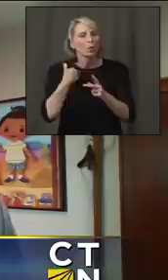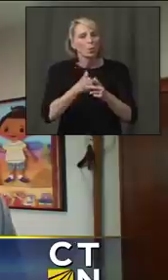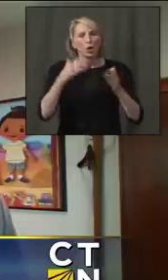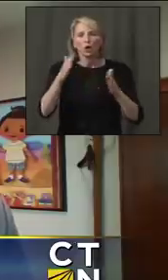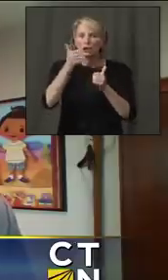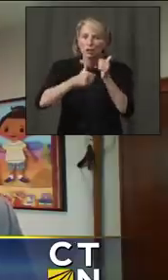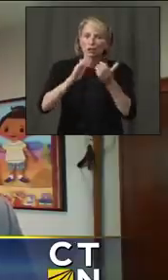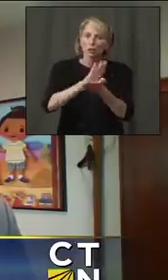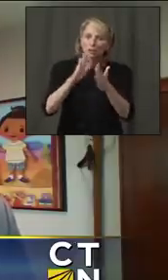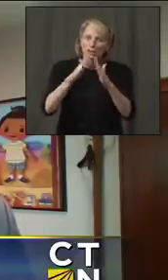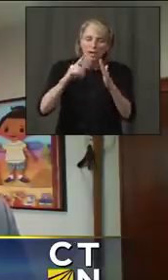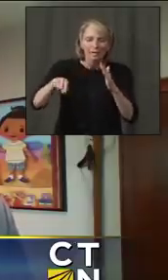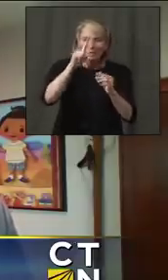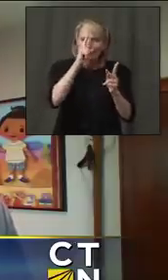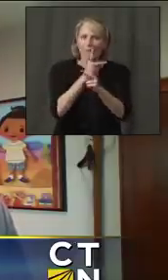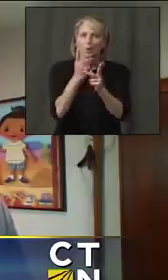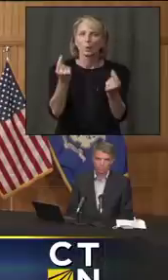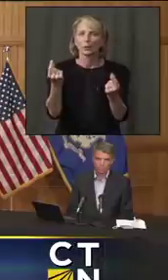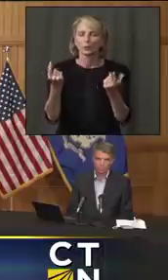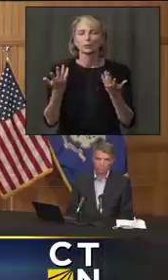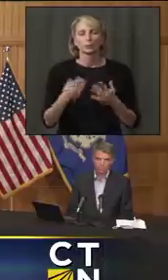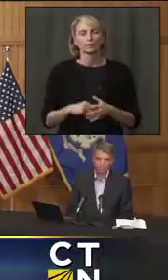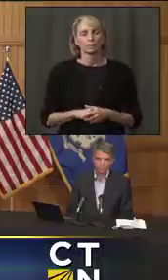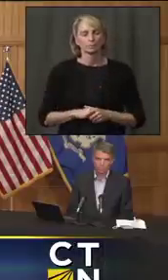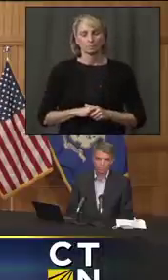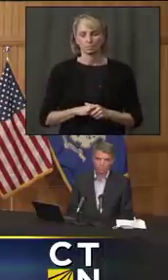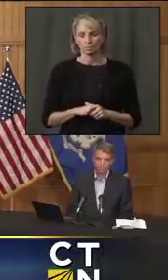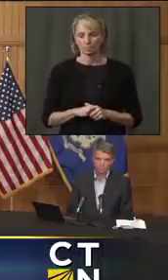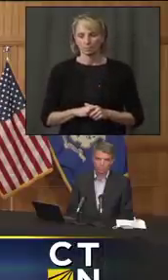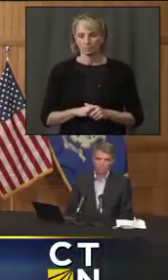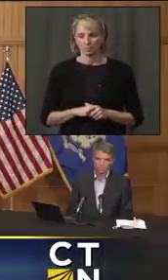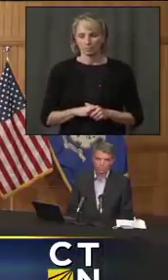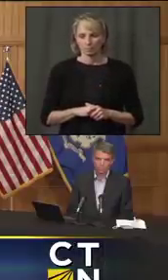outcome for our learners. Thank you.